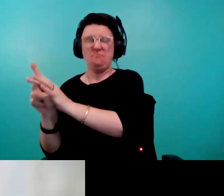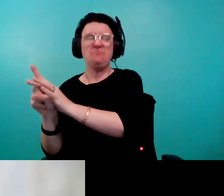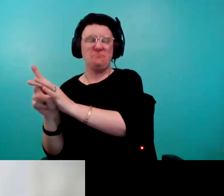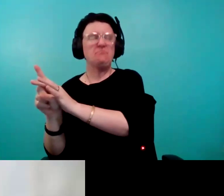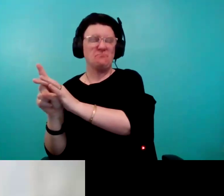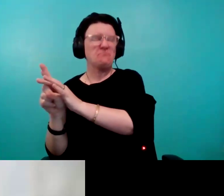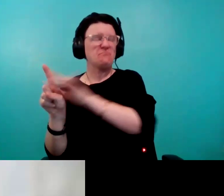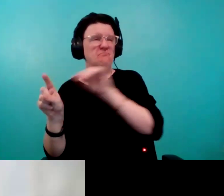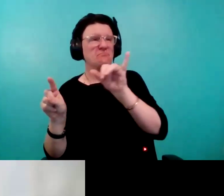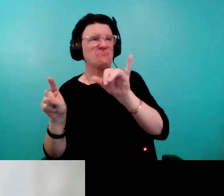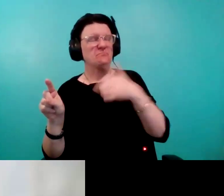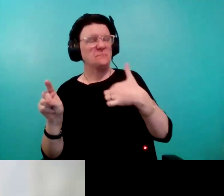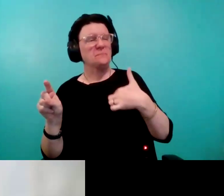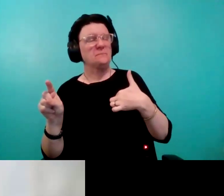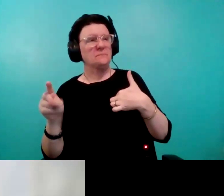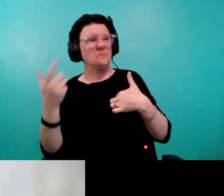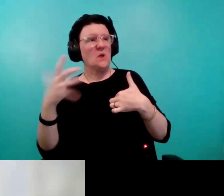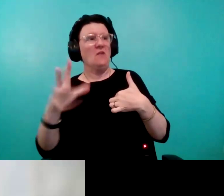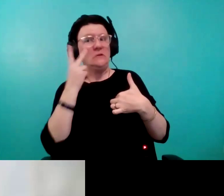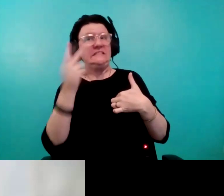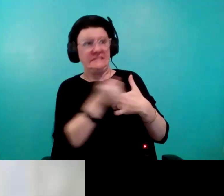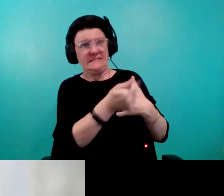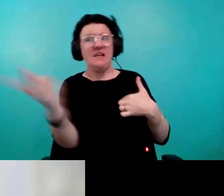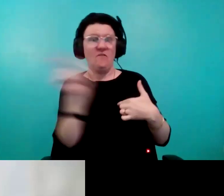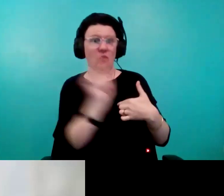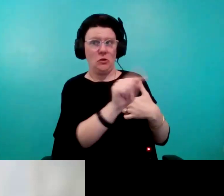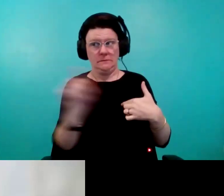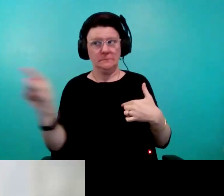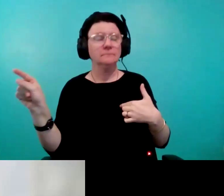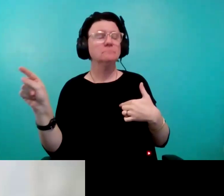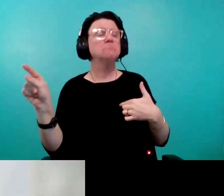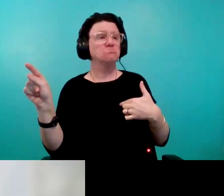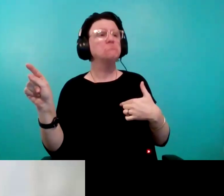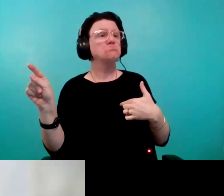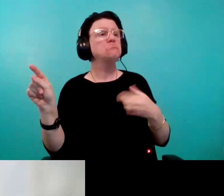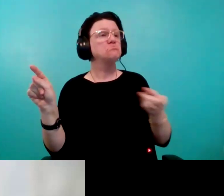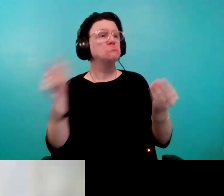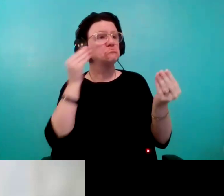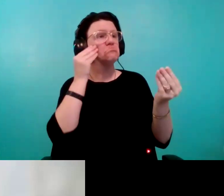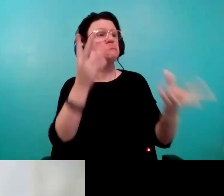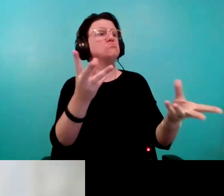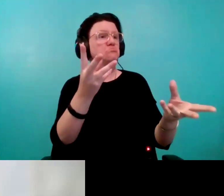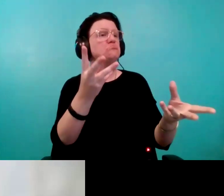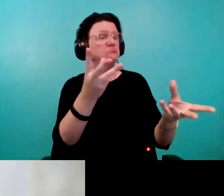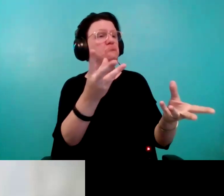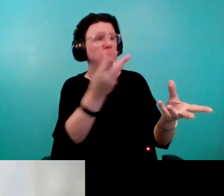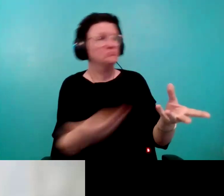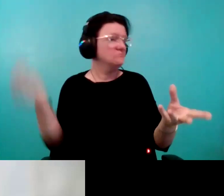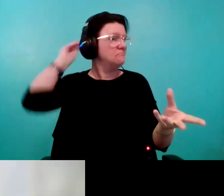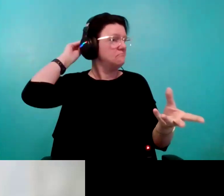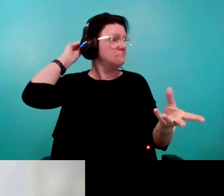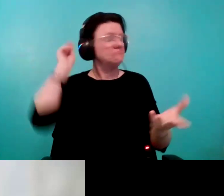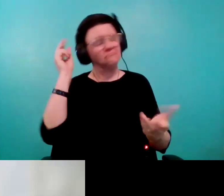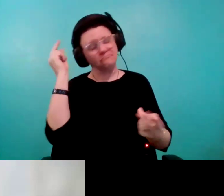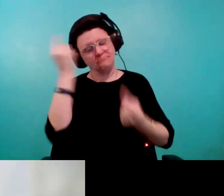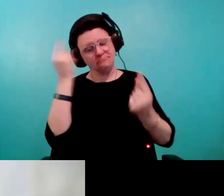I can tell you that I've already run into several, and I'll take this information and work through it. I